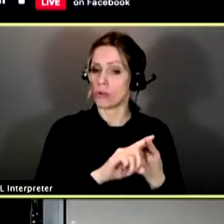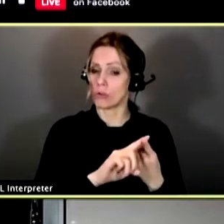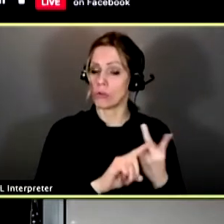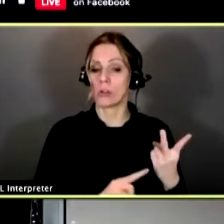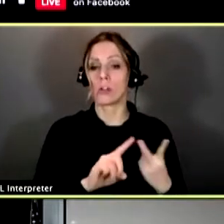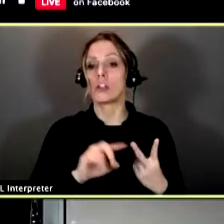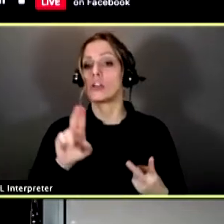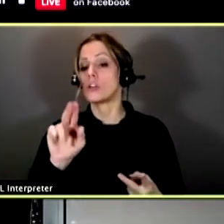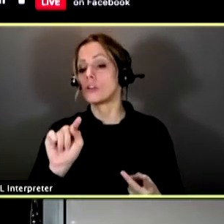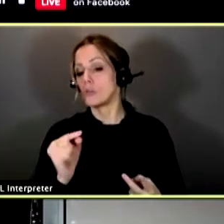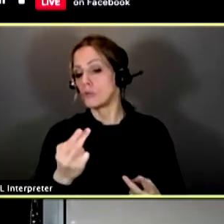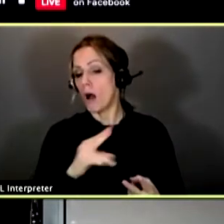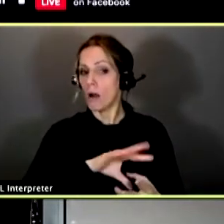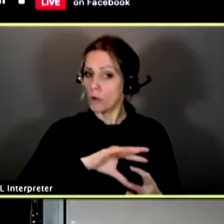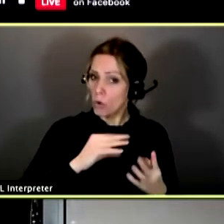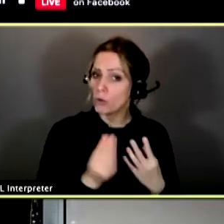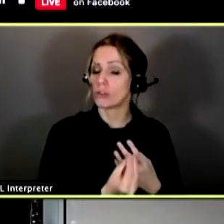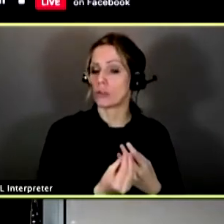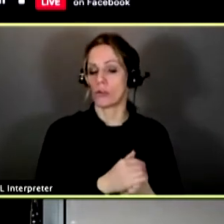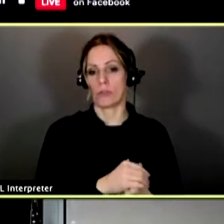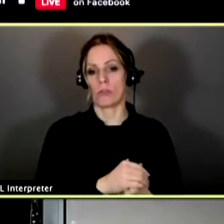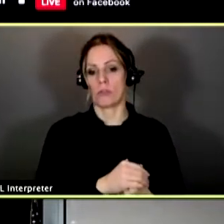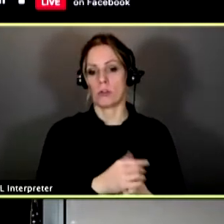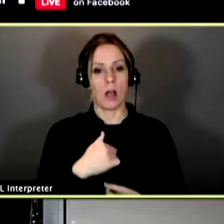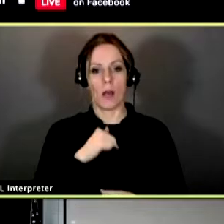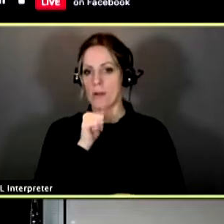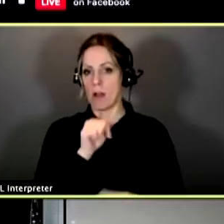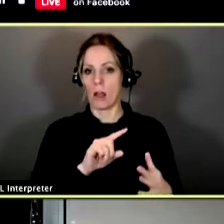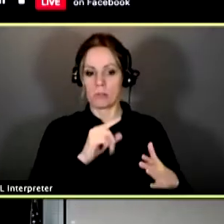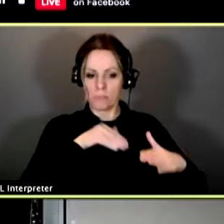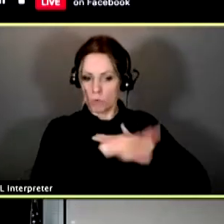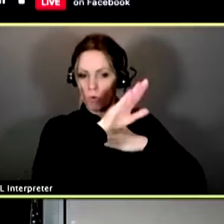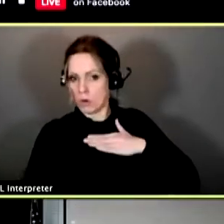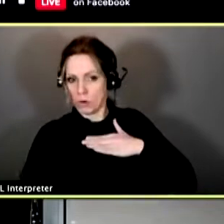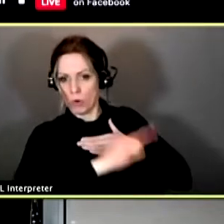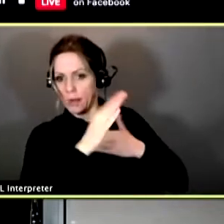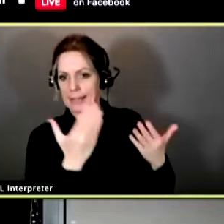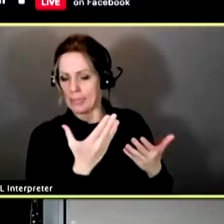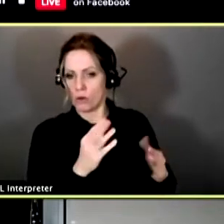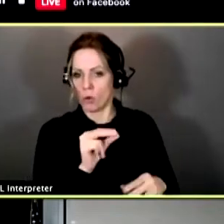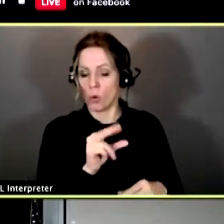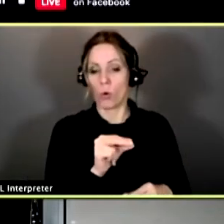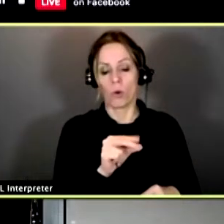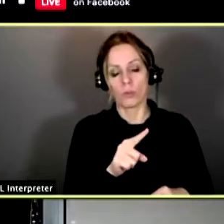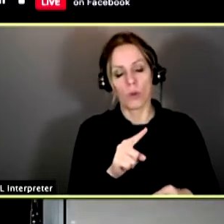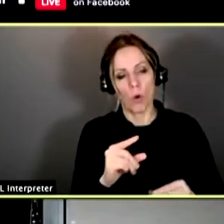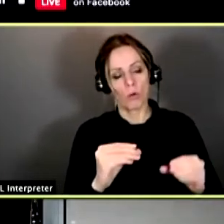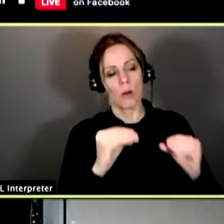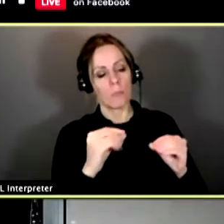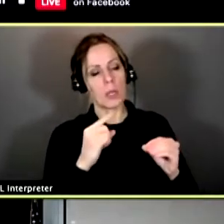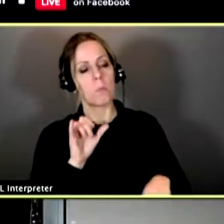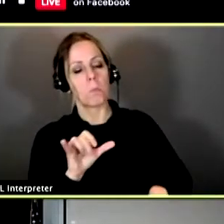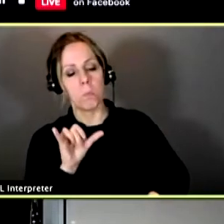Utah. I'm not originally from here, and so it was very instructional. And it was also instructional to